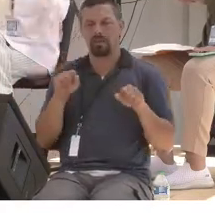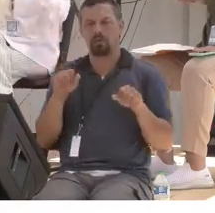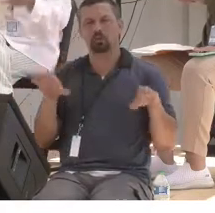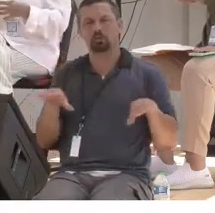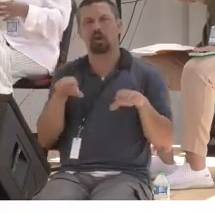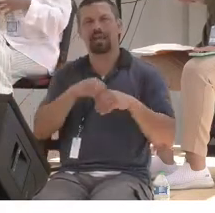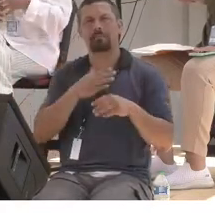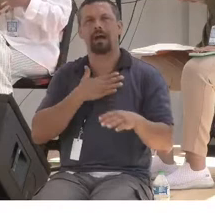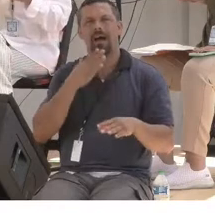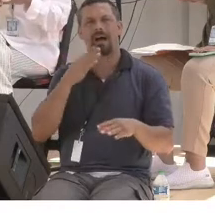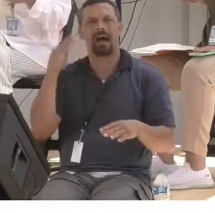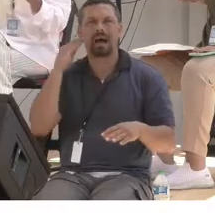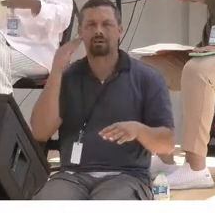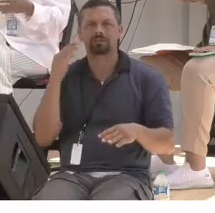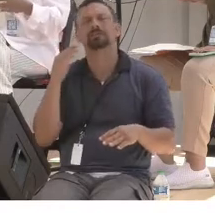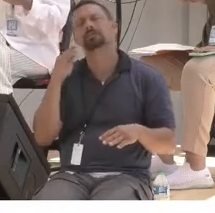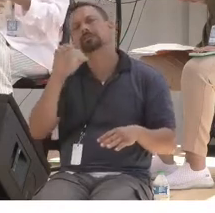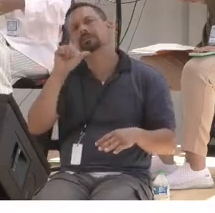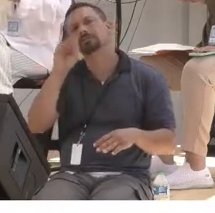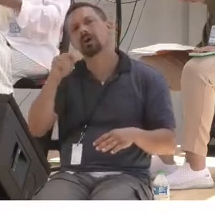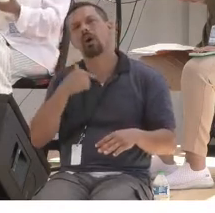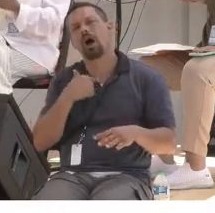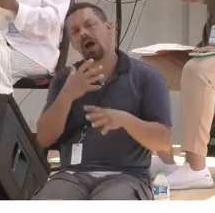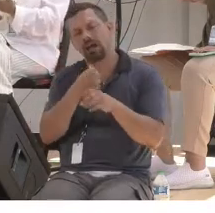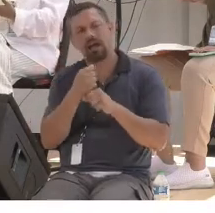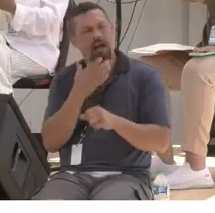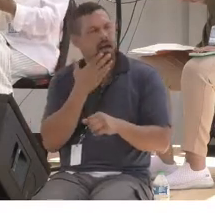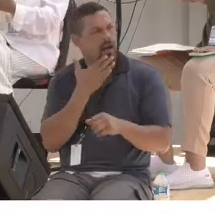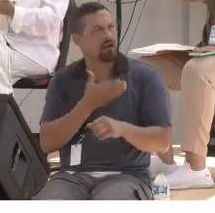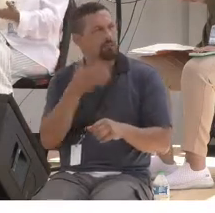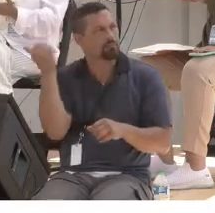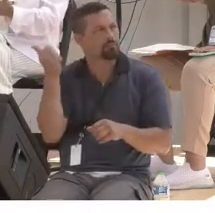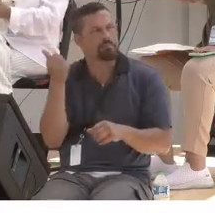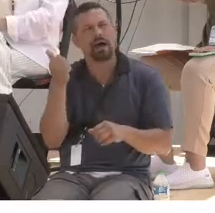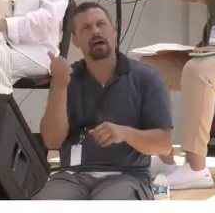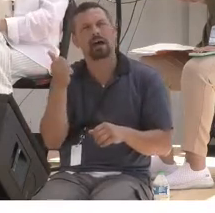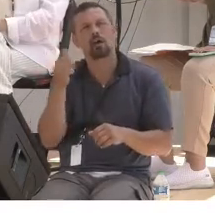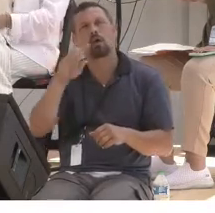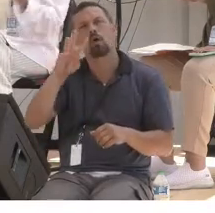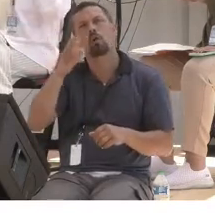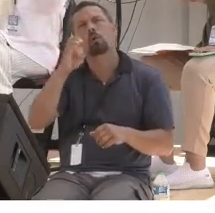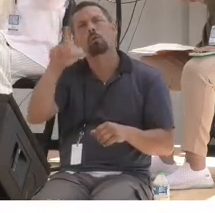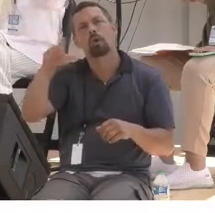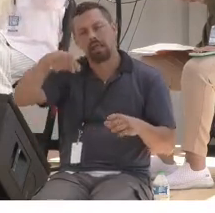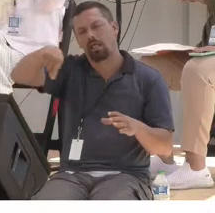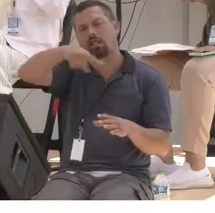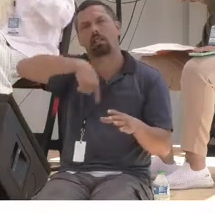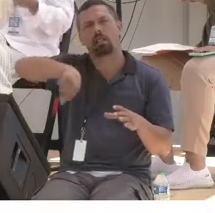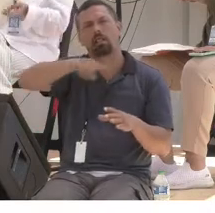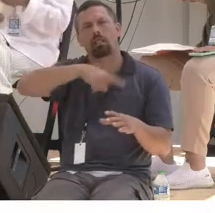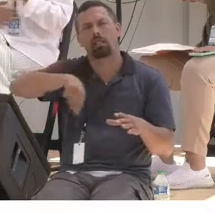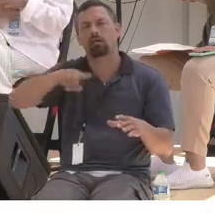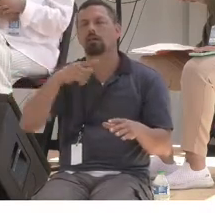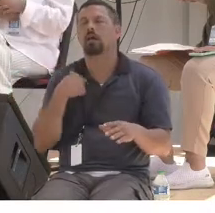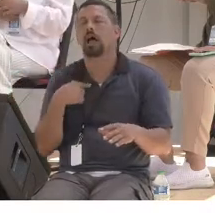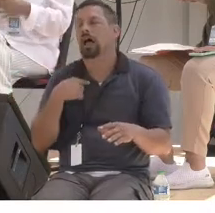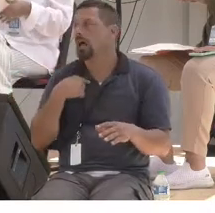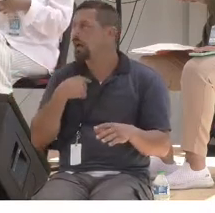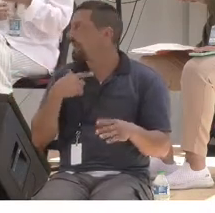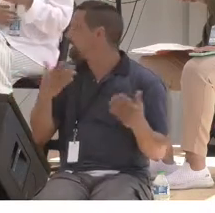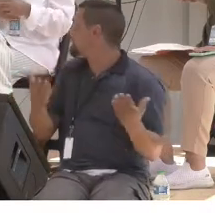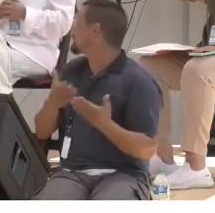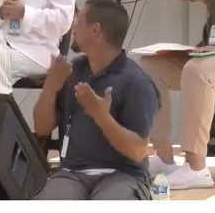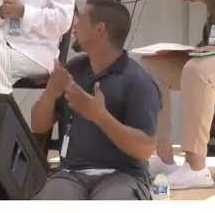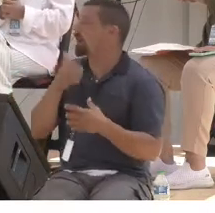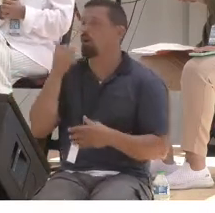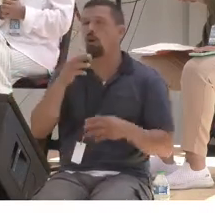kiln, I got a better wheel for the wheel throwing. And here when I started to